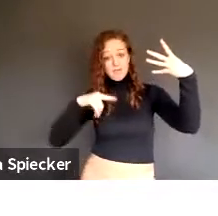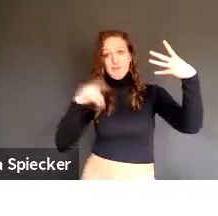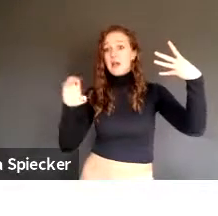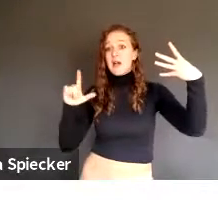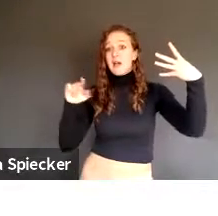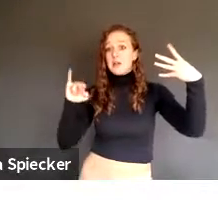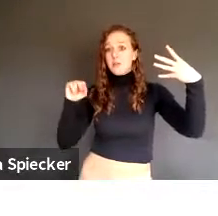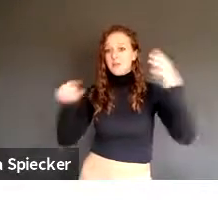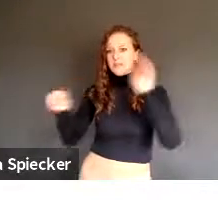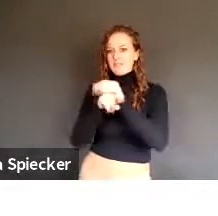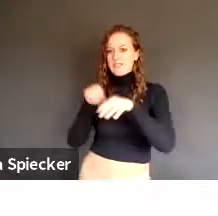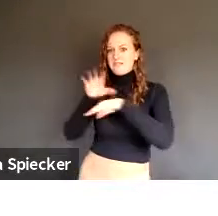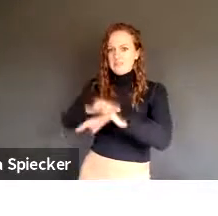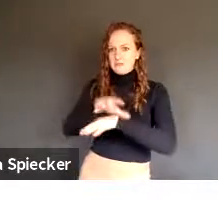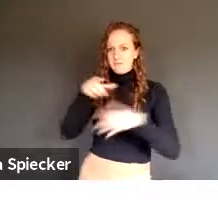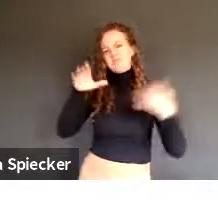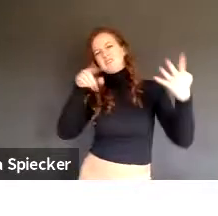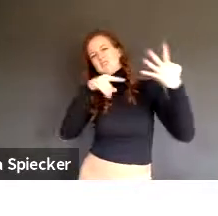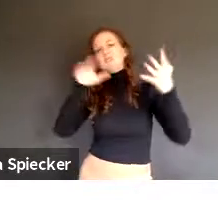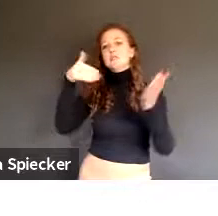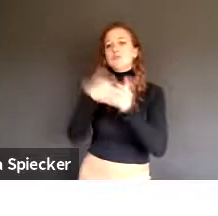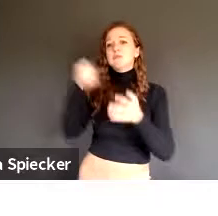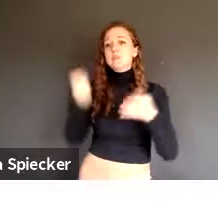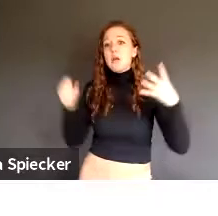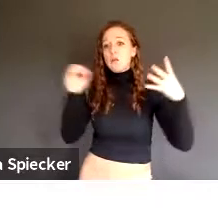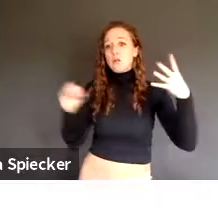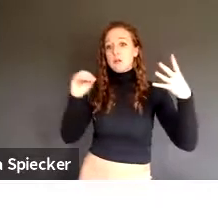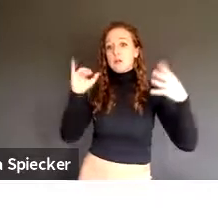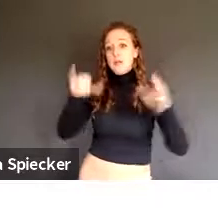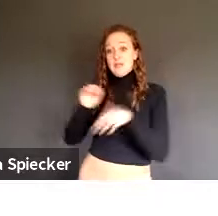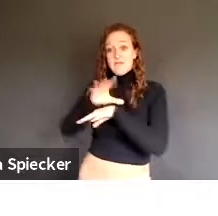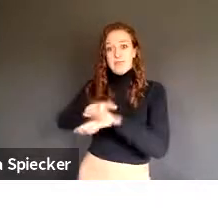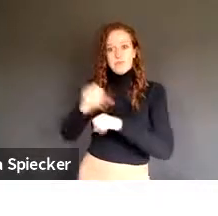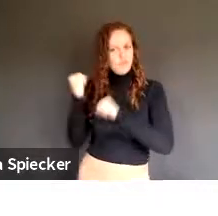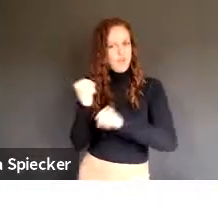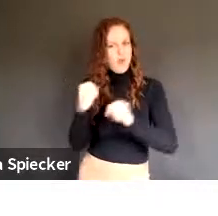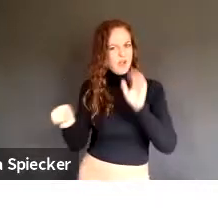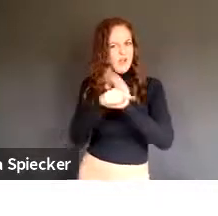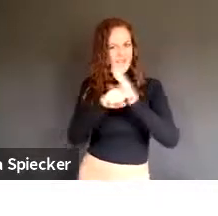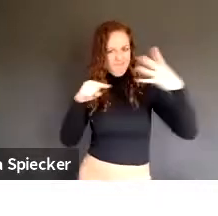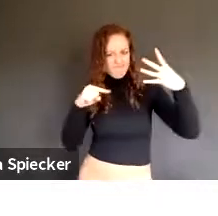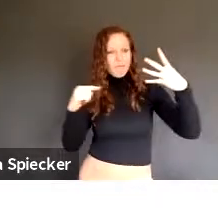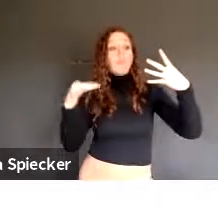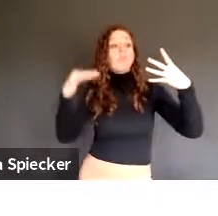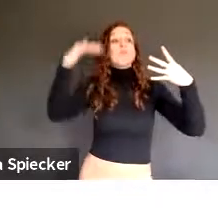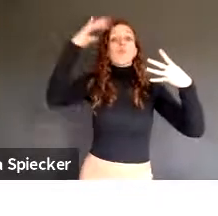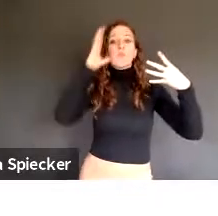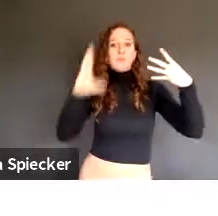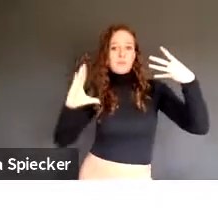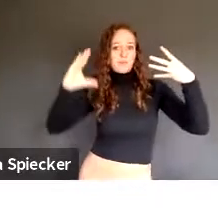of El Nino being the strongest at lower latitudes, that is, in central and southern Oregon,